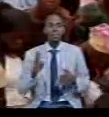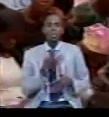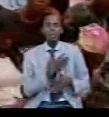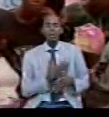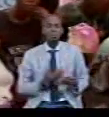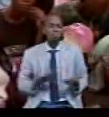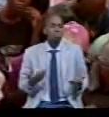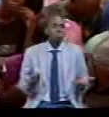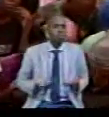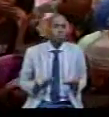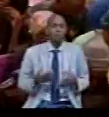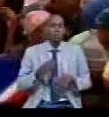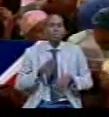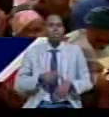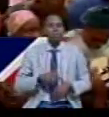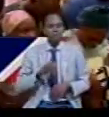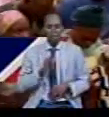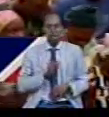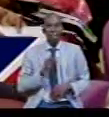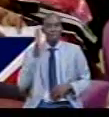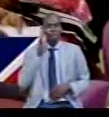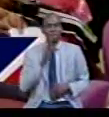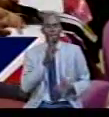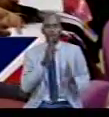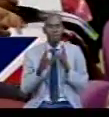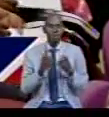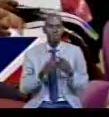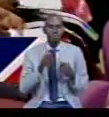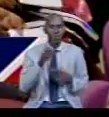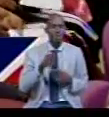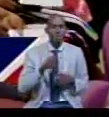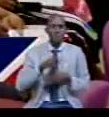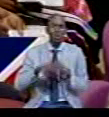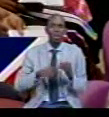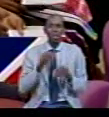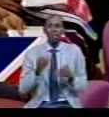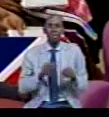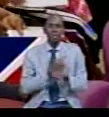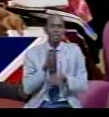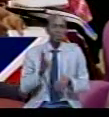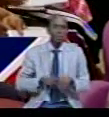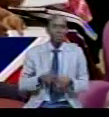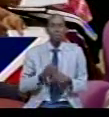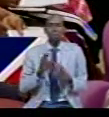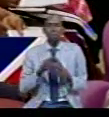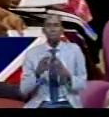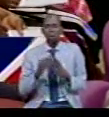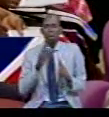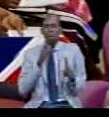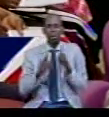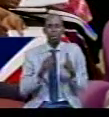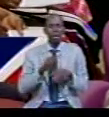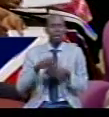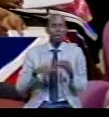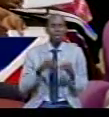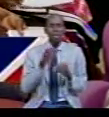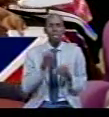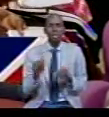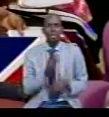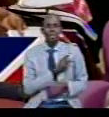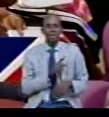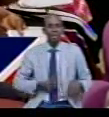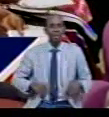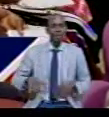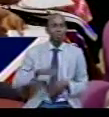what instant I shall speak concerning a nation, or concerning a kingdom, to pluck